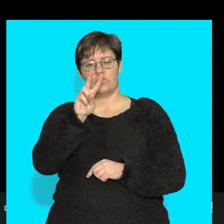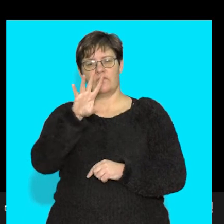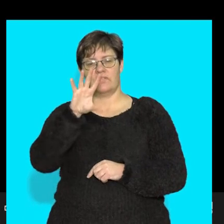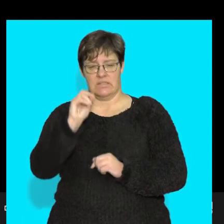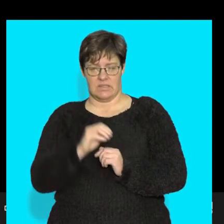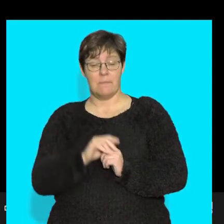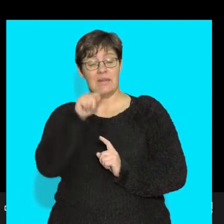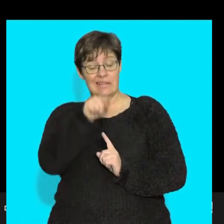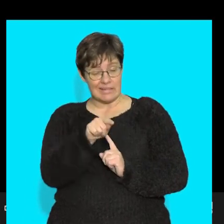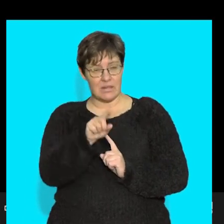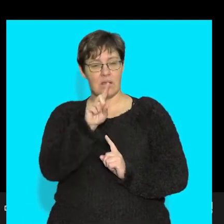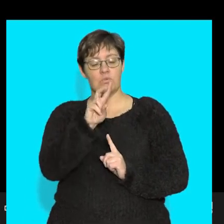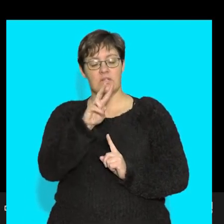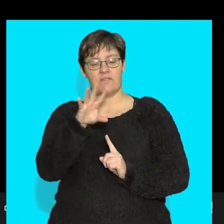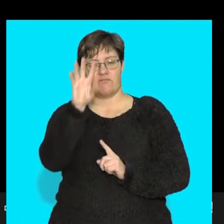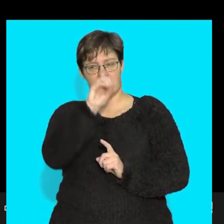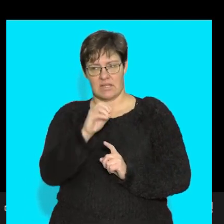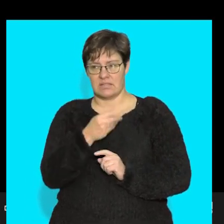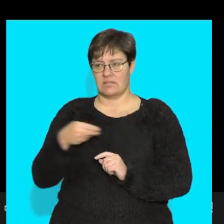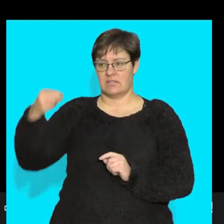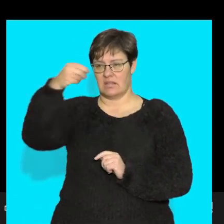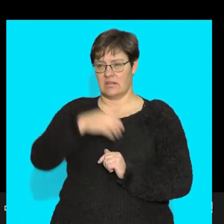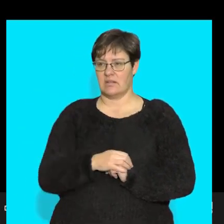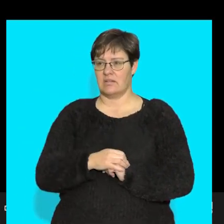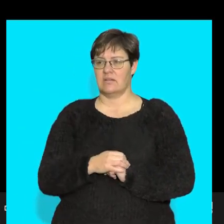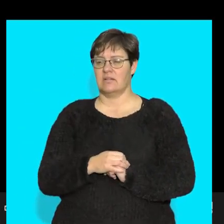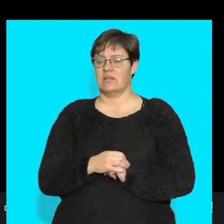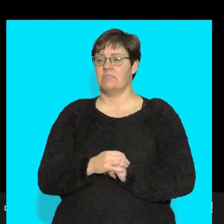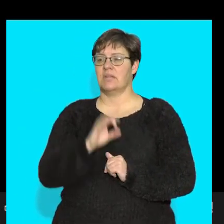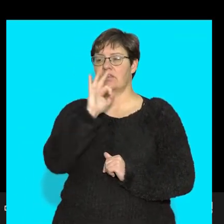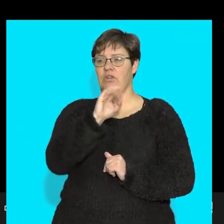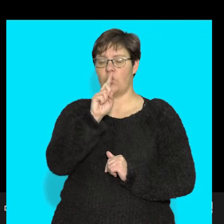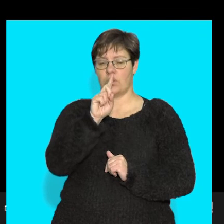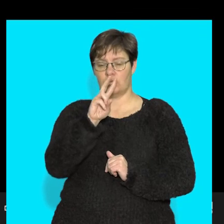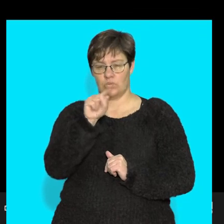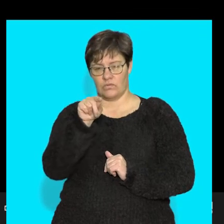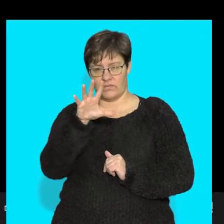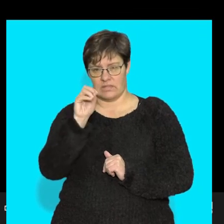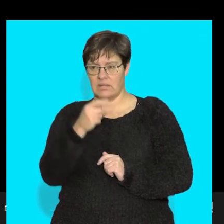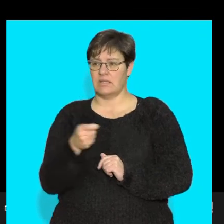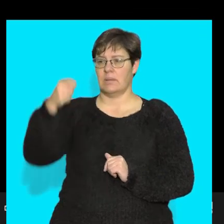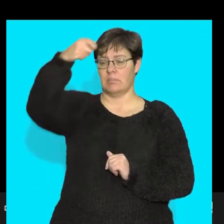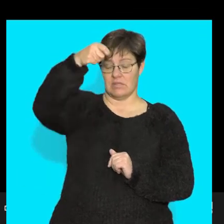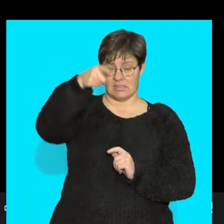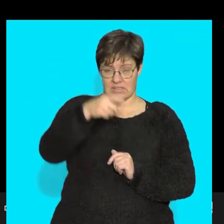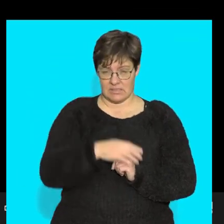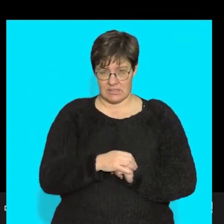the 25%, which is that 312, and they're going to give this to the person with the